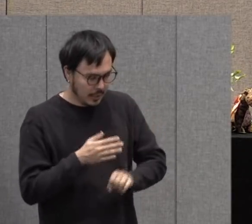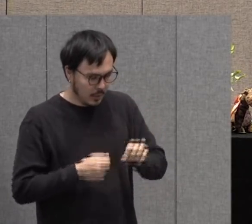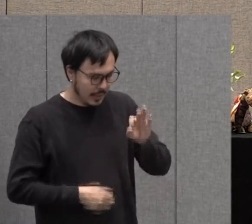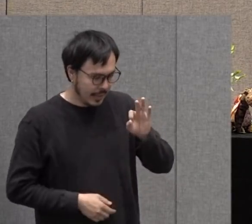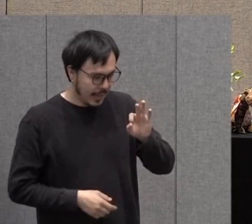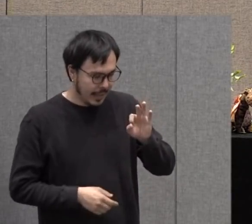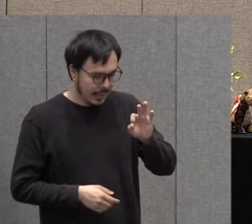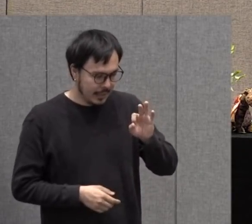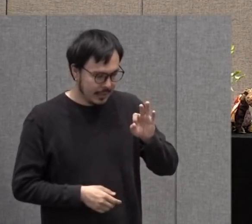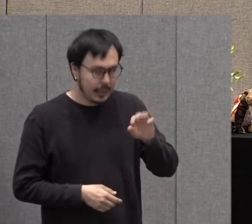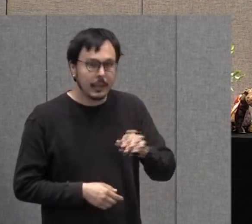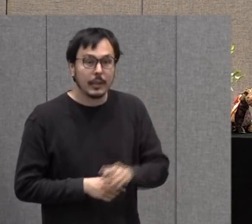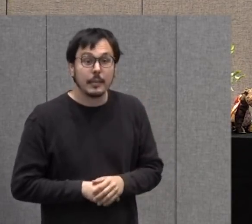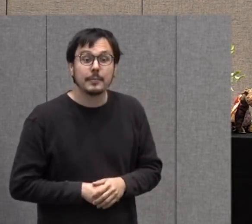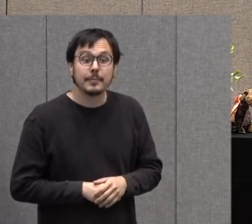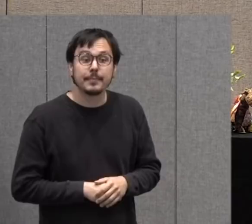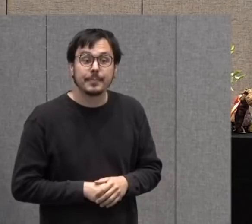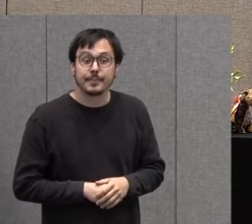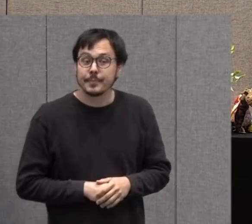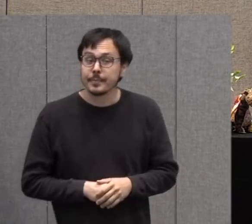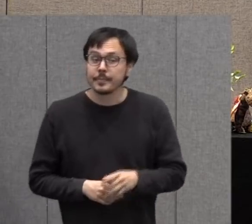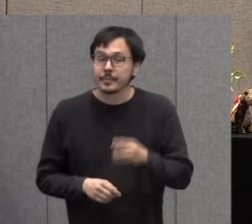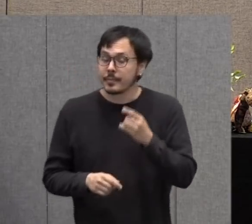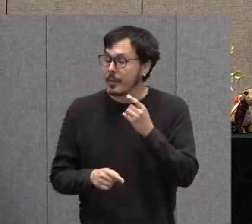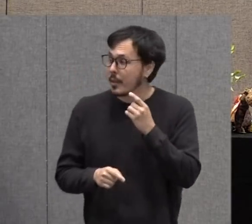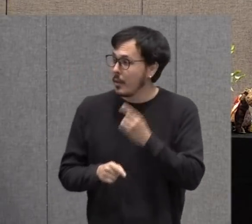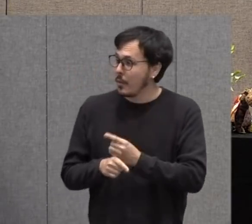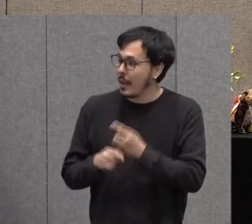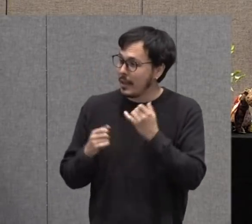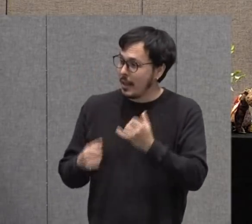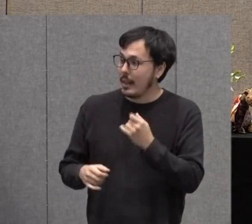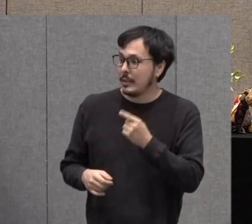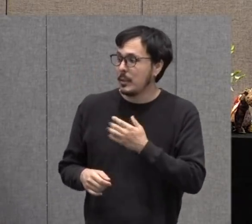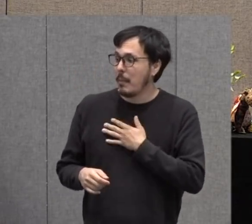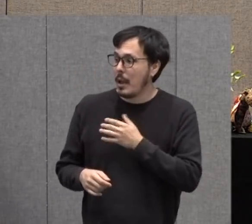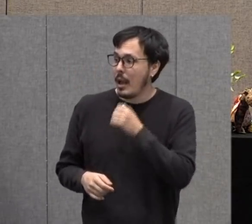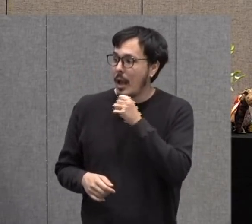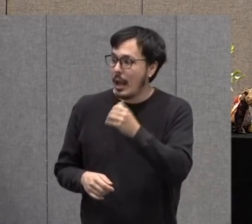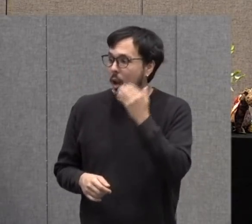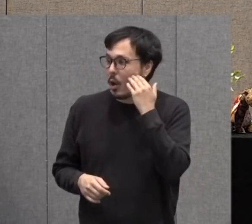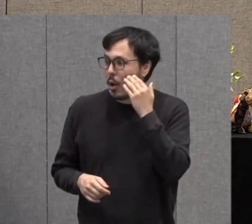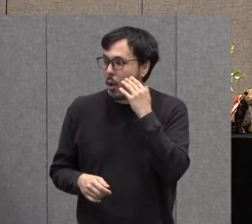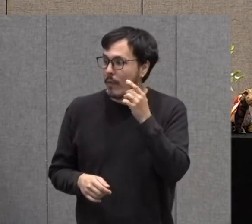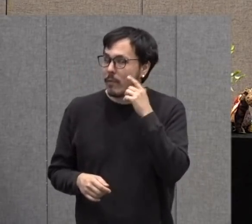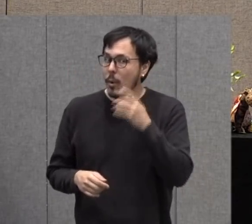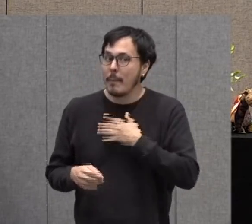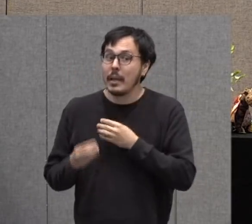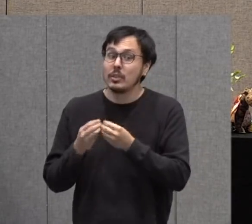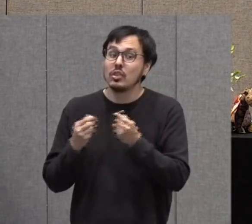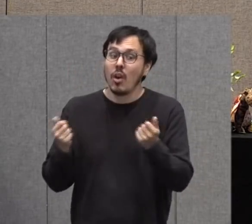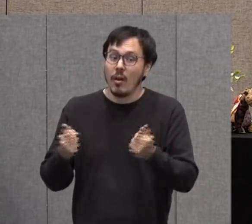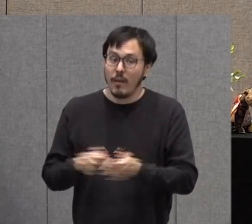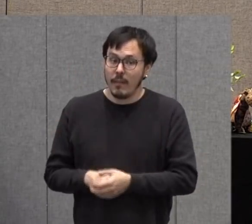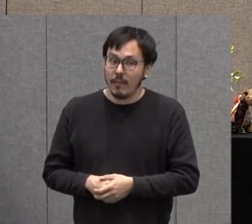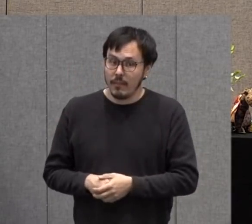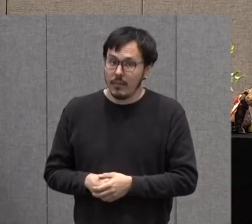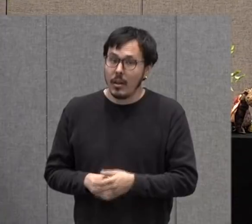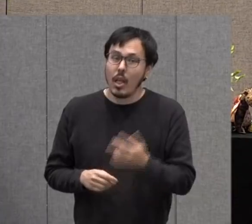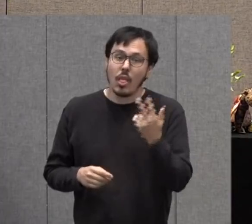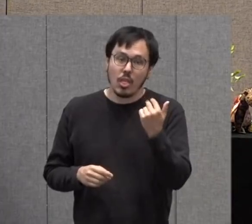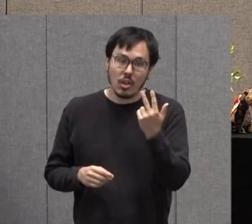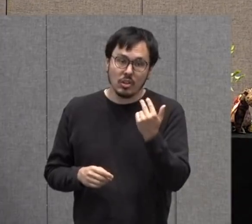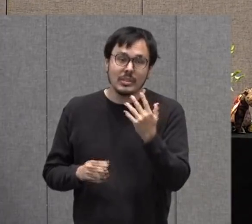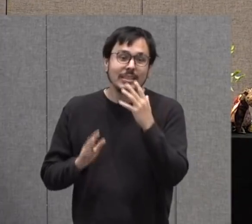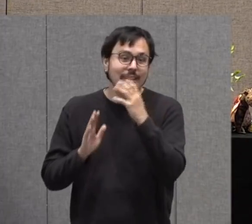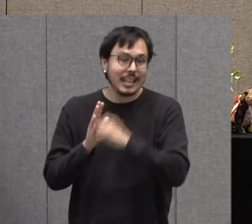Right. And then I have my unknown. That's what I need to solve. Oh, okay. 13 take away